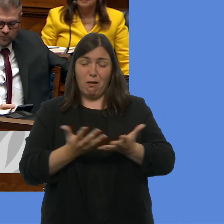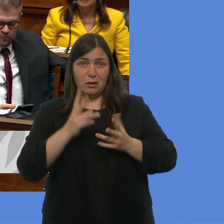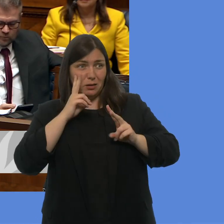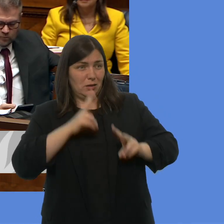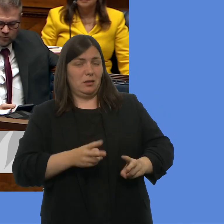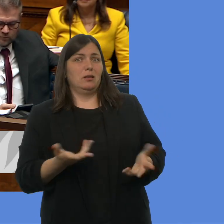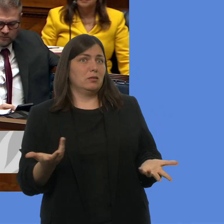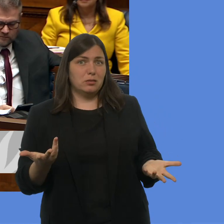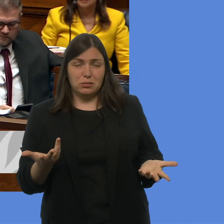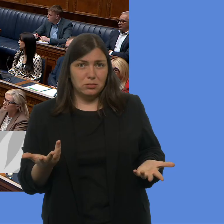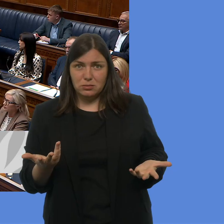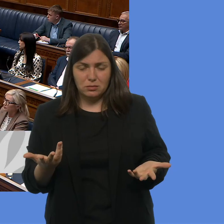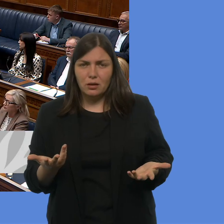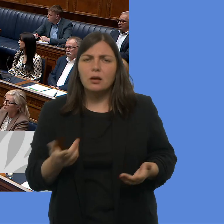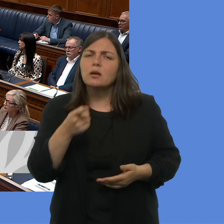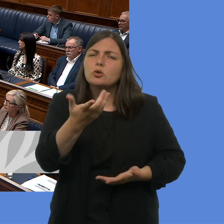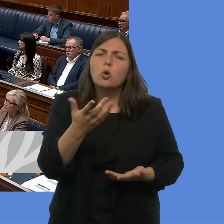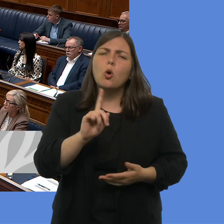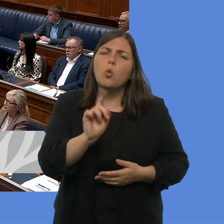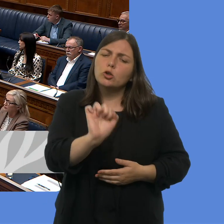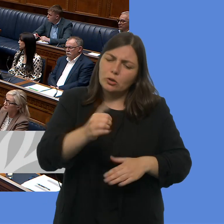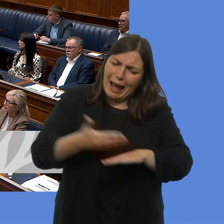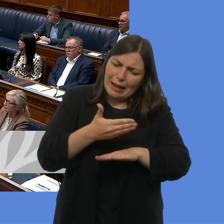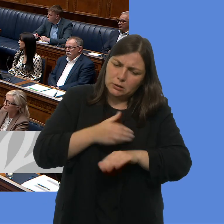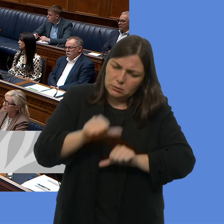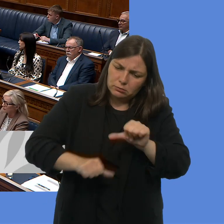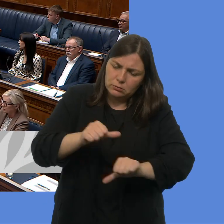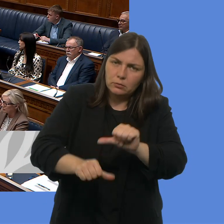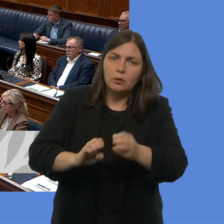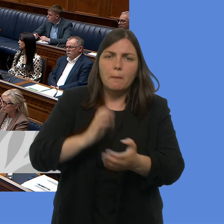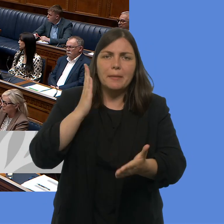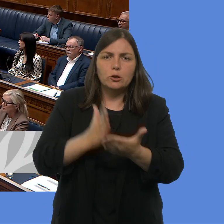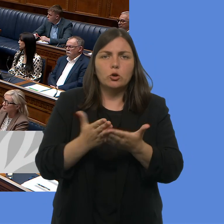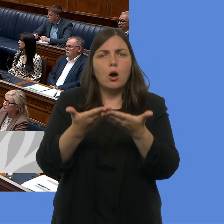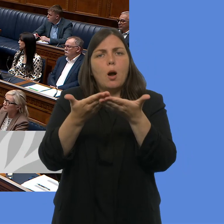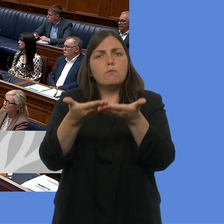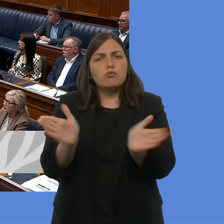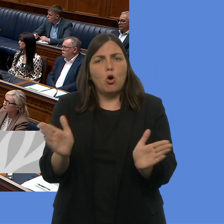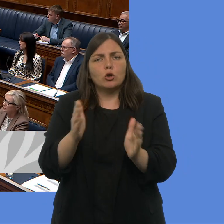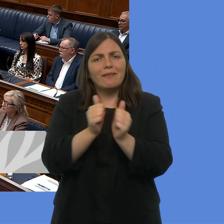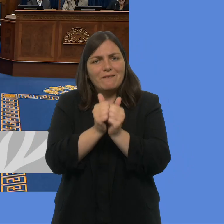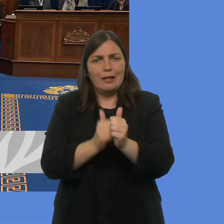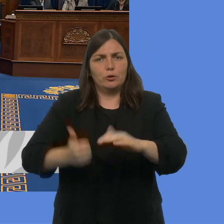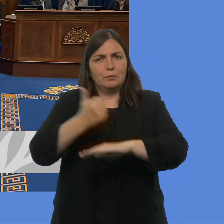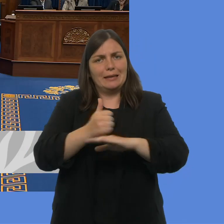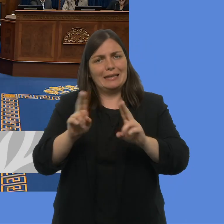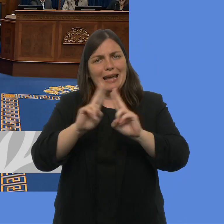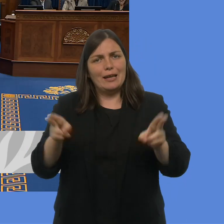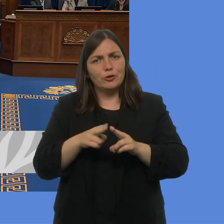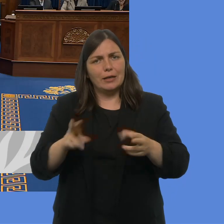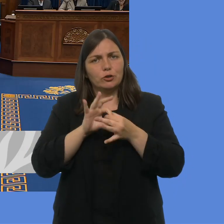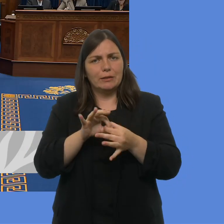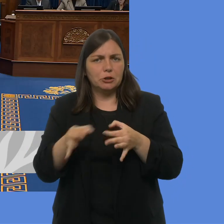threat, what steps are you taking to ensure a broader values-based international relations strategy for the Executive? First